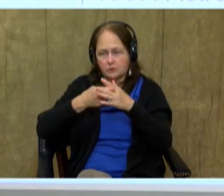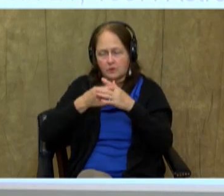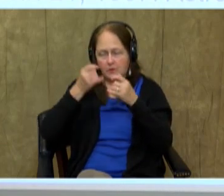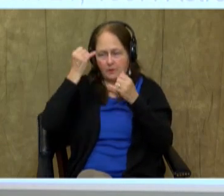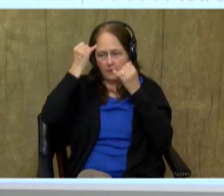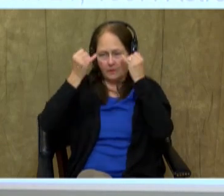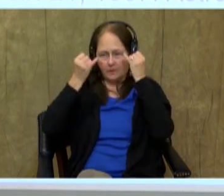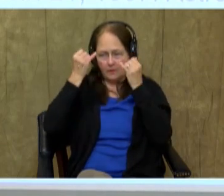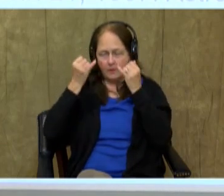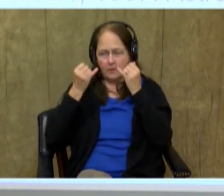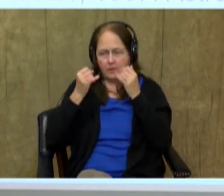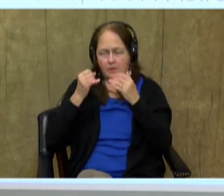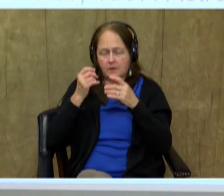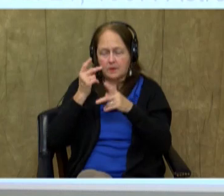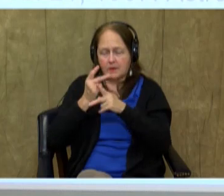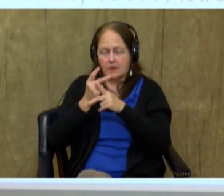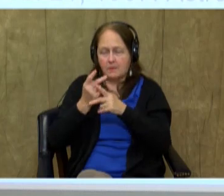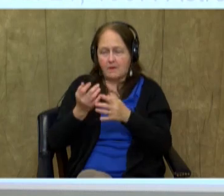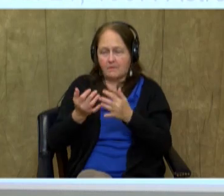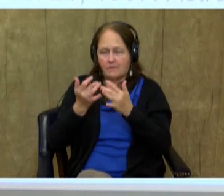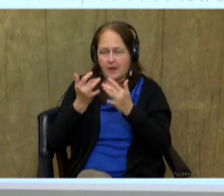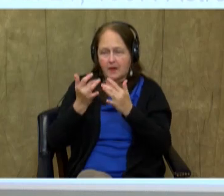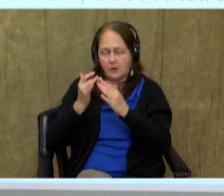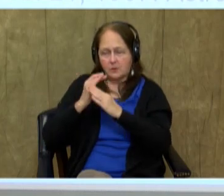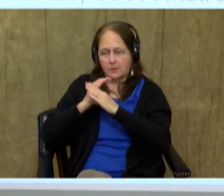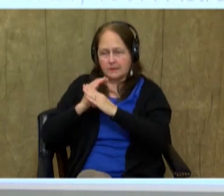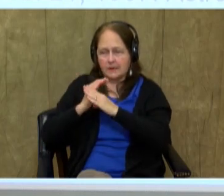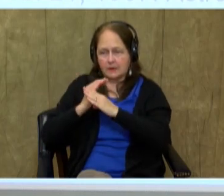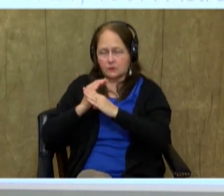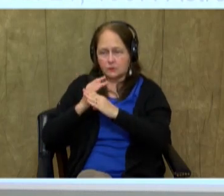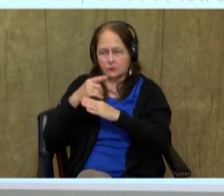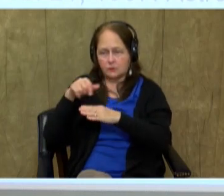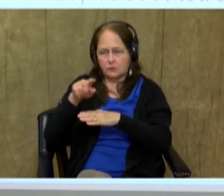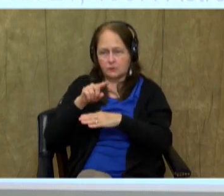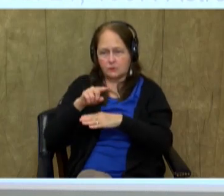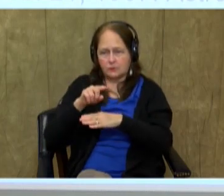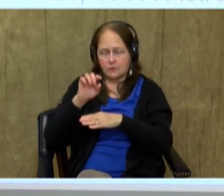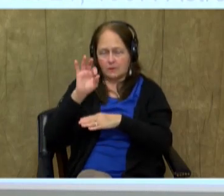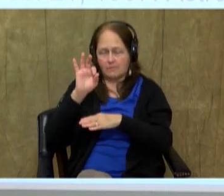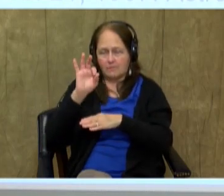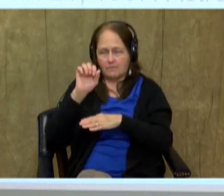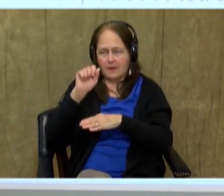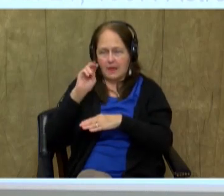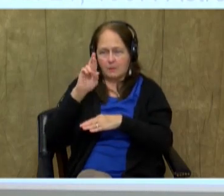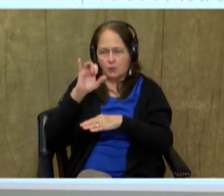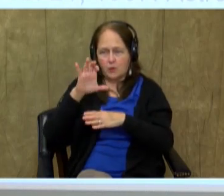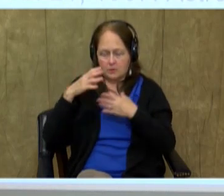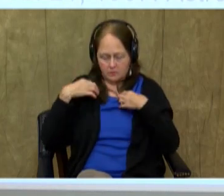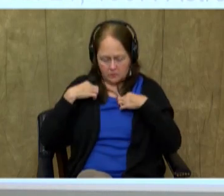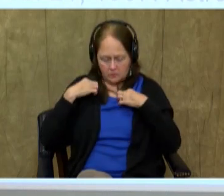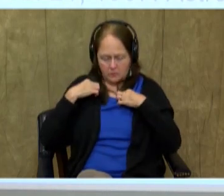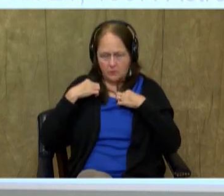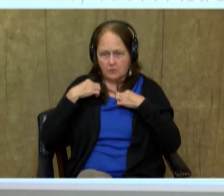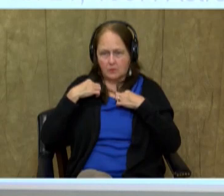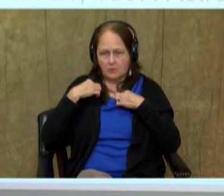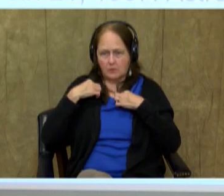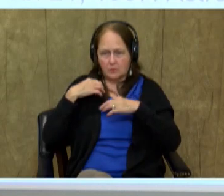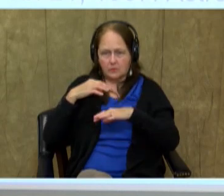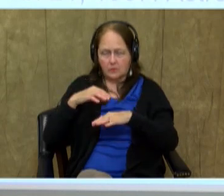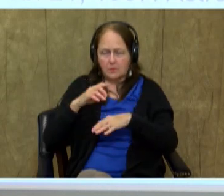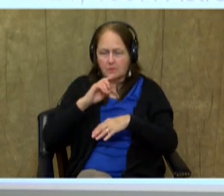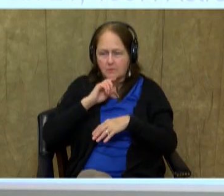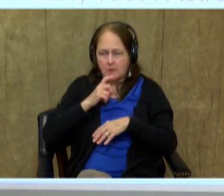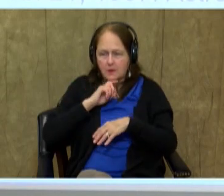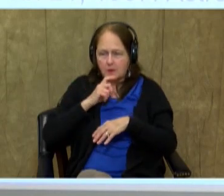idea of fire retardant materials. I'm talking about fabrics and materials and plastic type metals